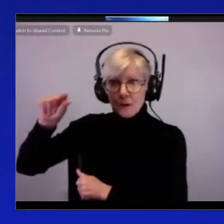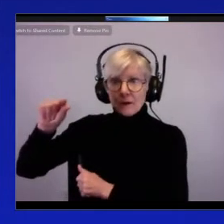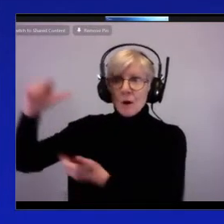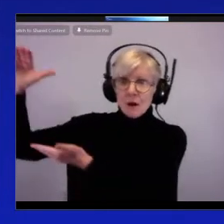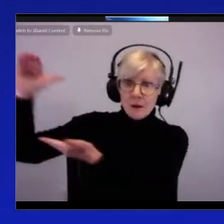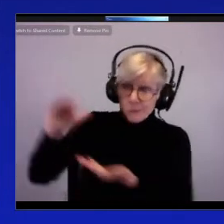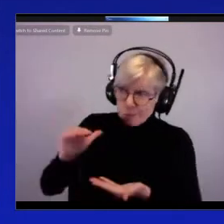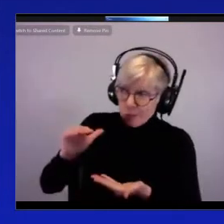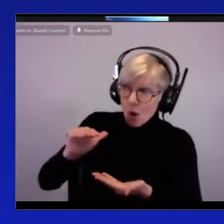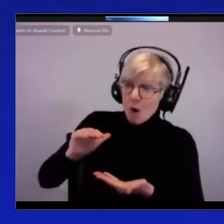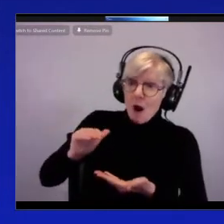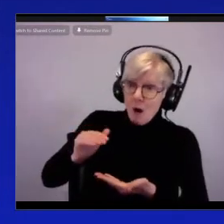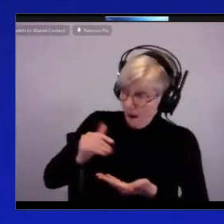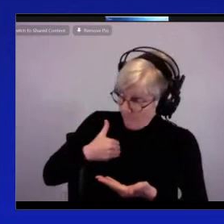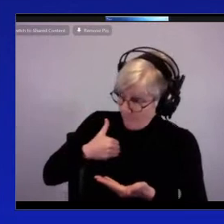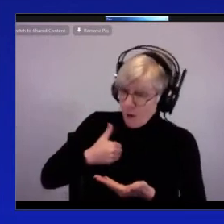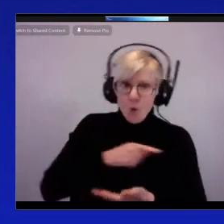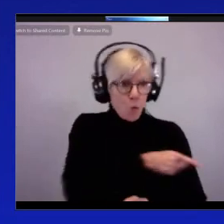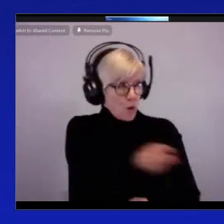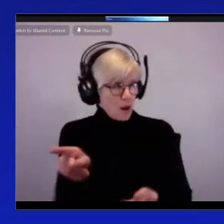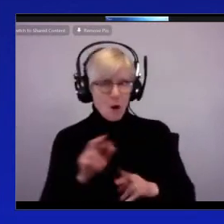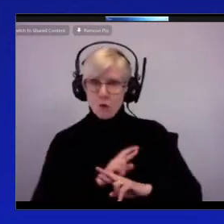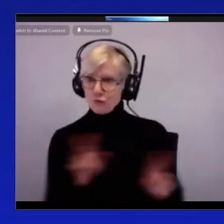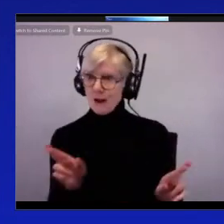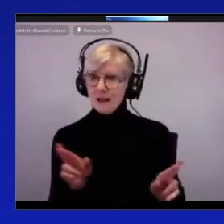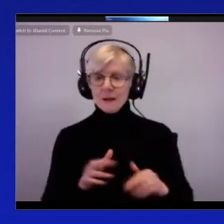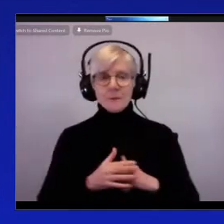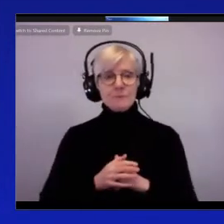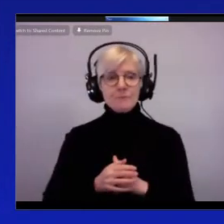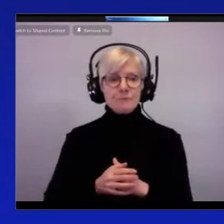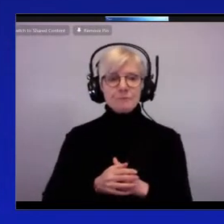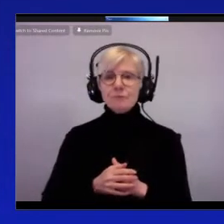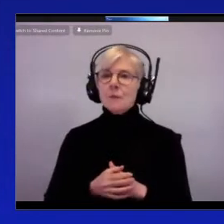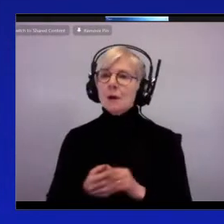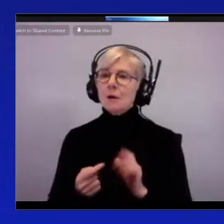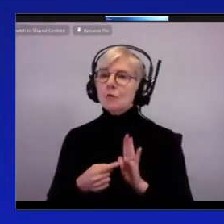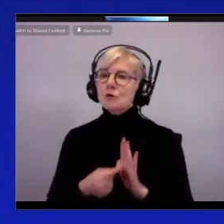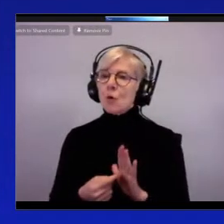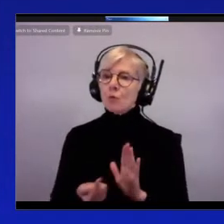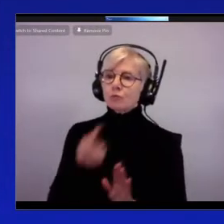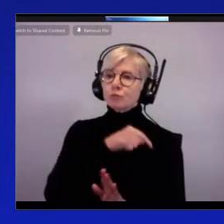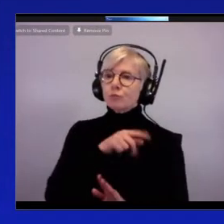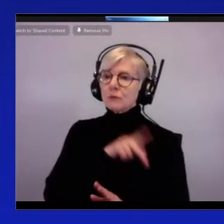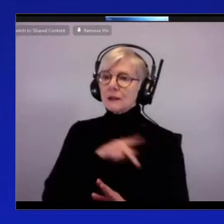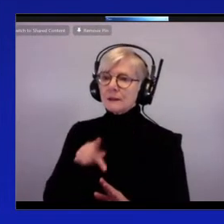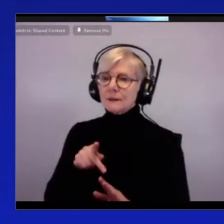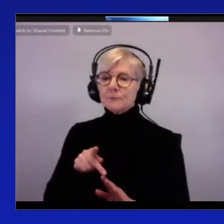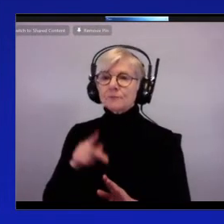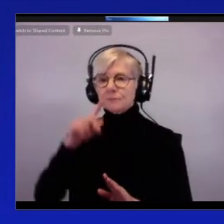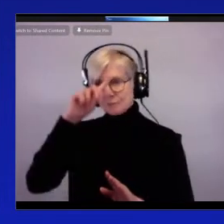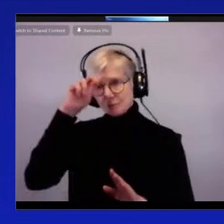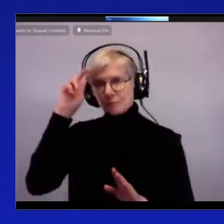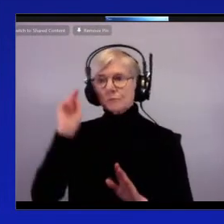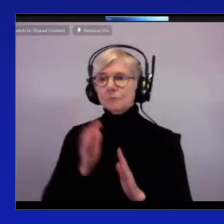will be ready. Nous serons prêts. If you could go back to the previous slide, please. I'm just on that slide now. Thank